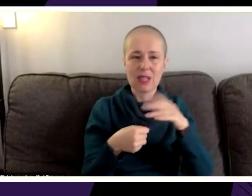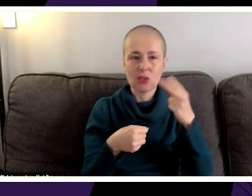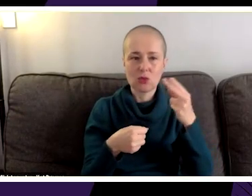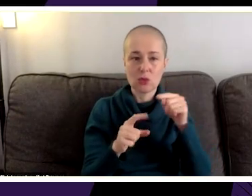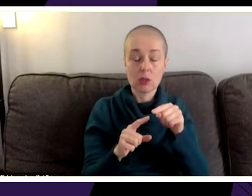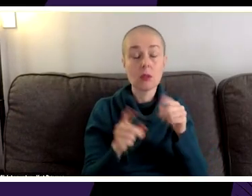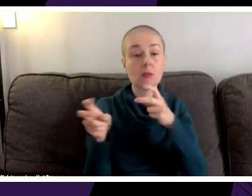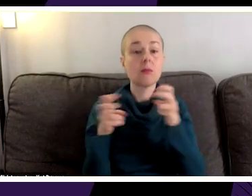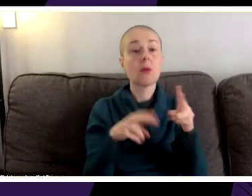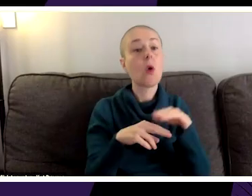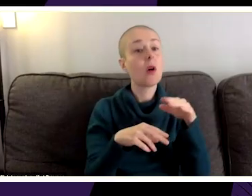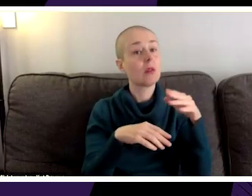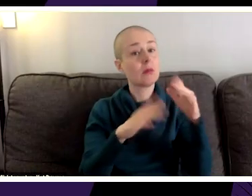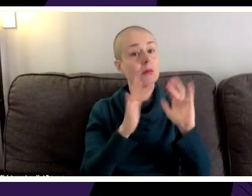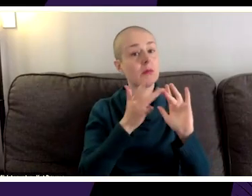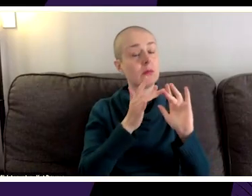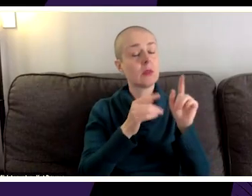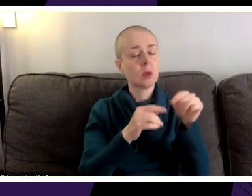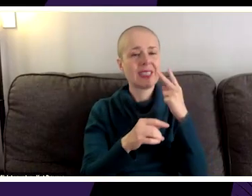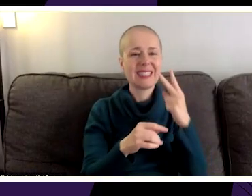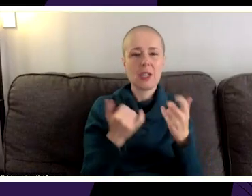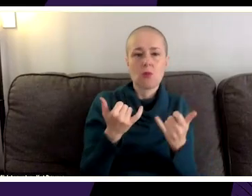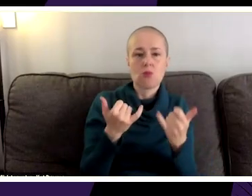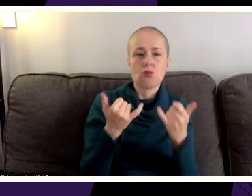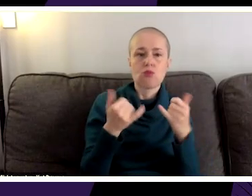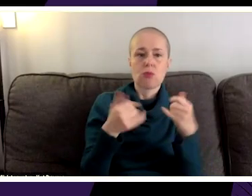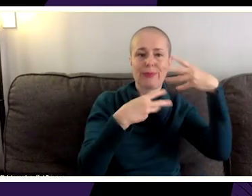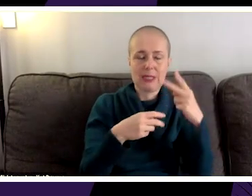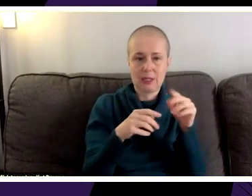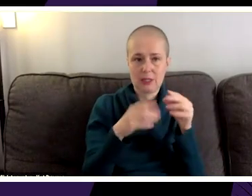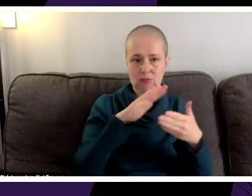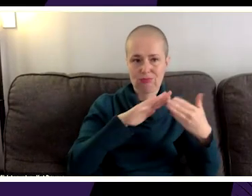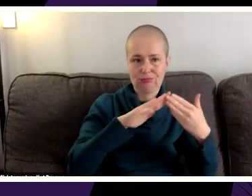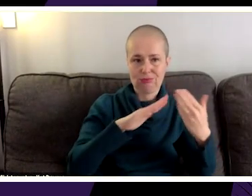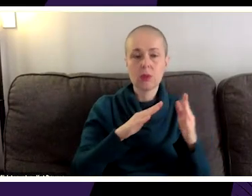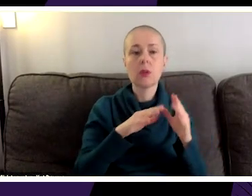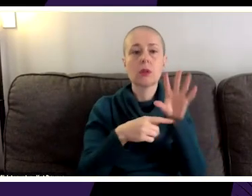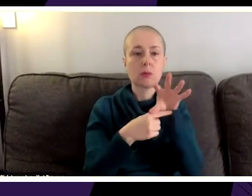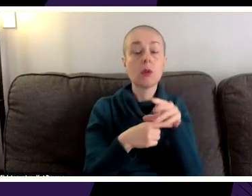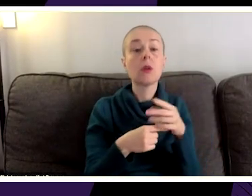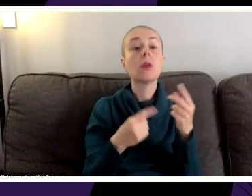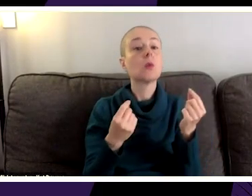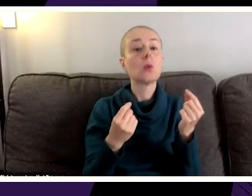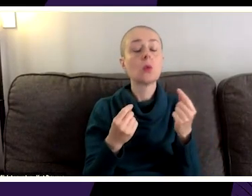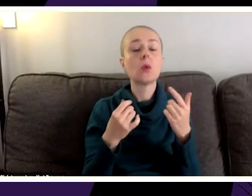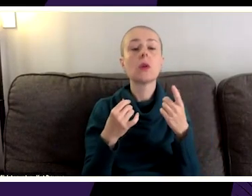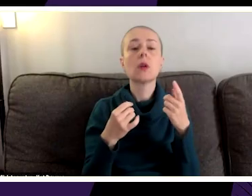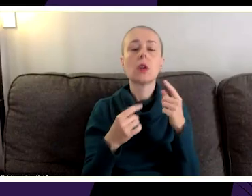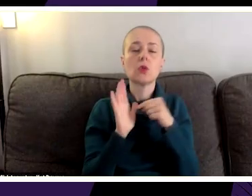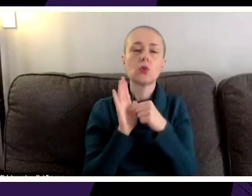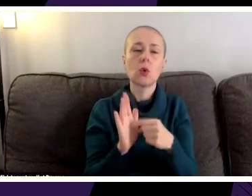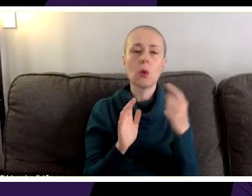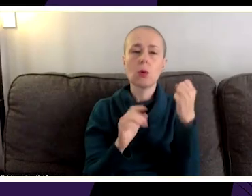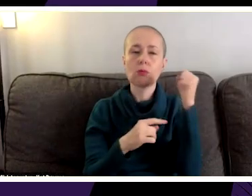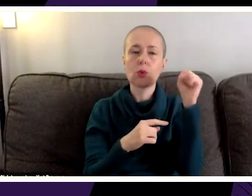which streams a video feed of the present-day lagoon, we ask participants to record a description of a protest they would like to